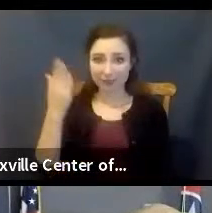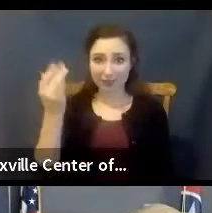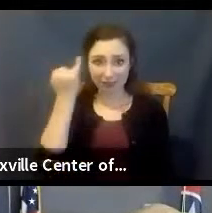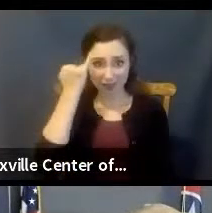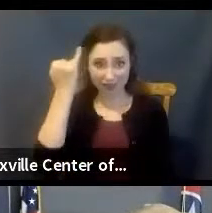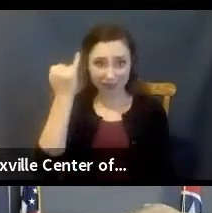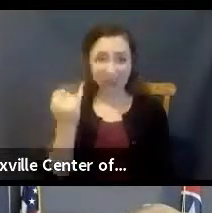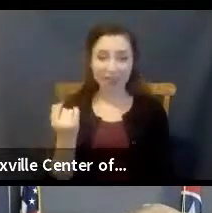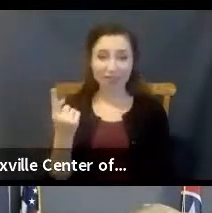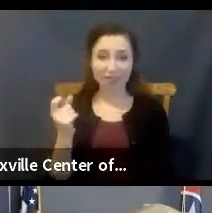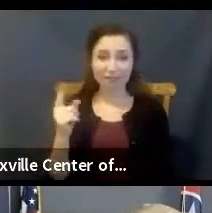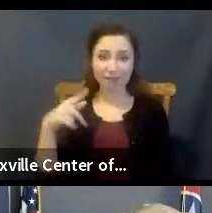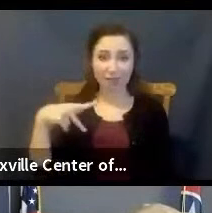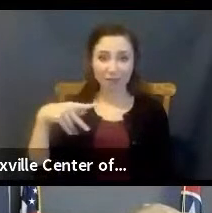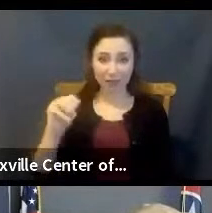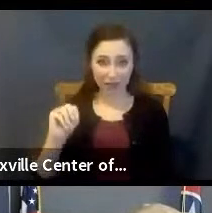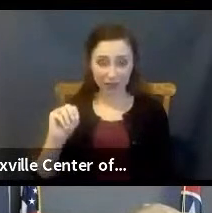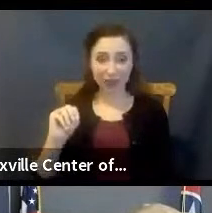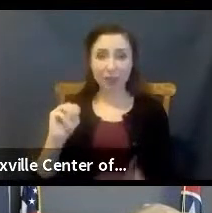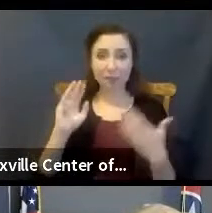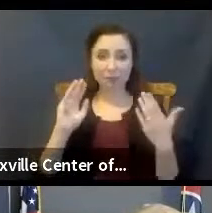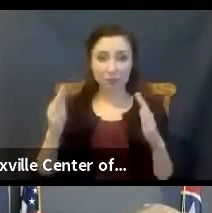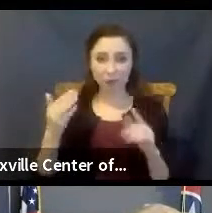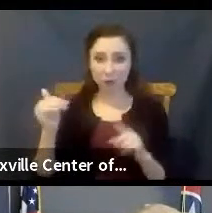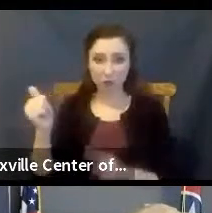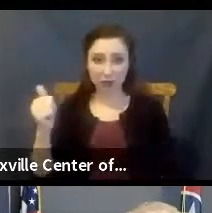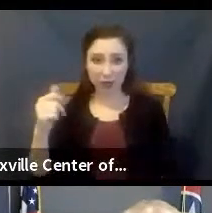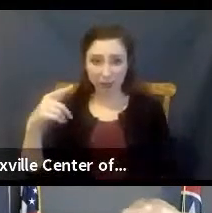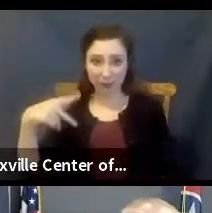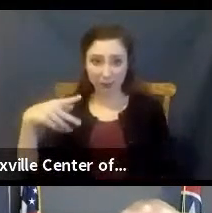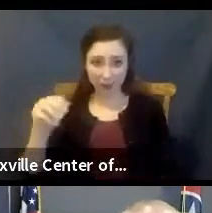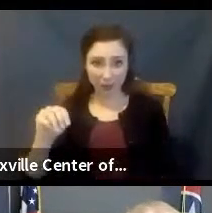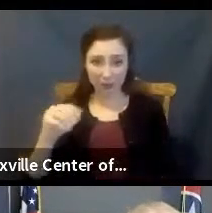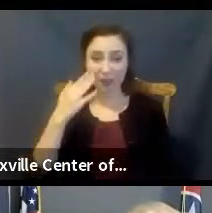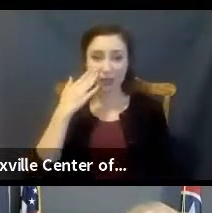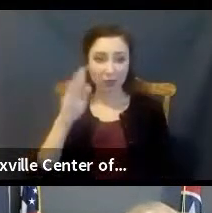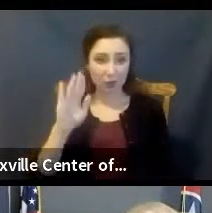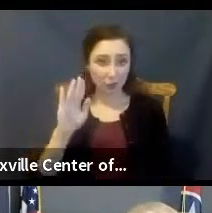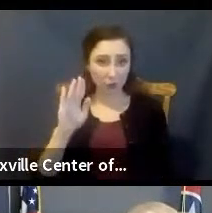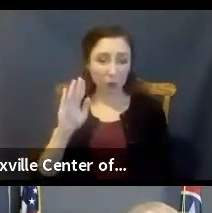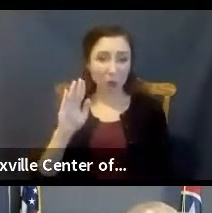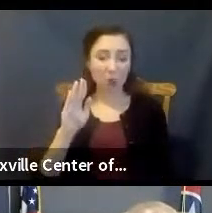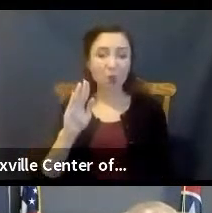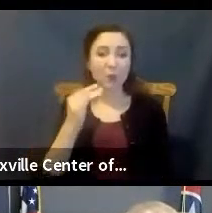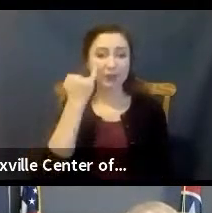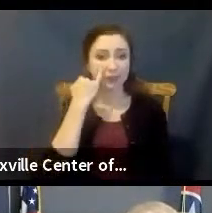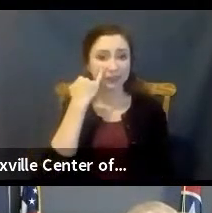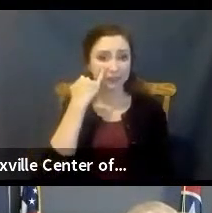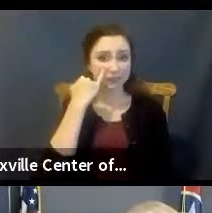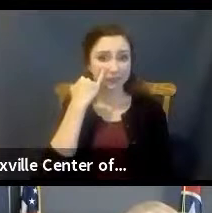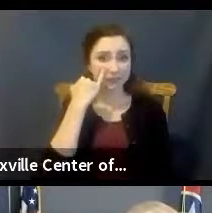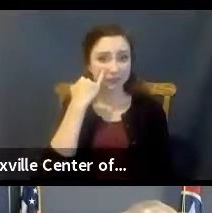11 p.m. versus 10 p.m. I don't know whether there was any